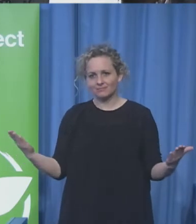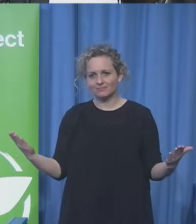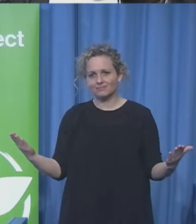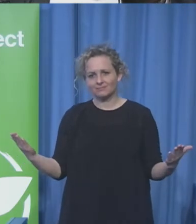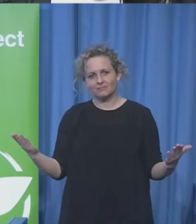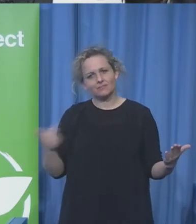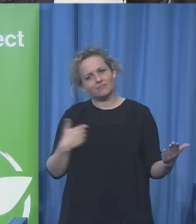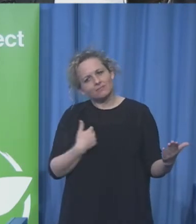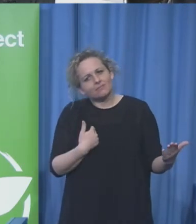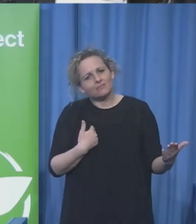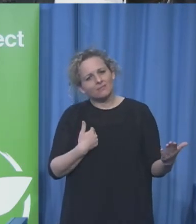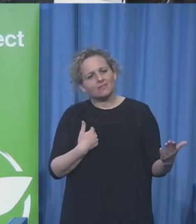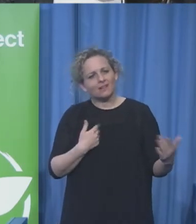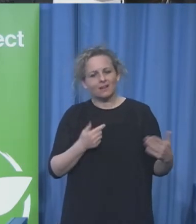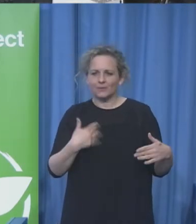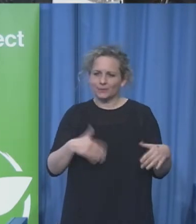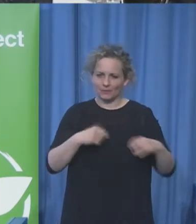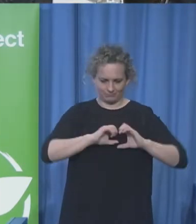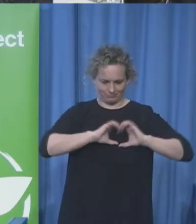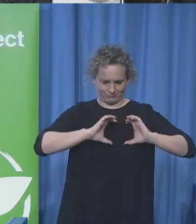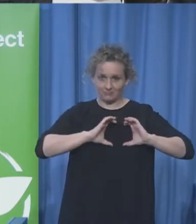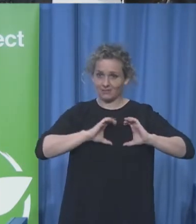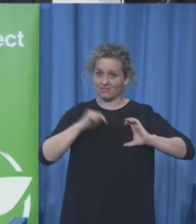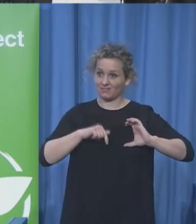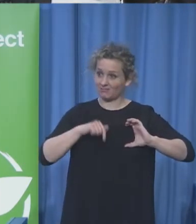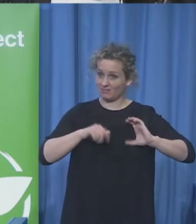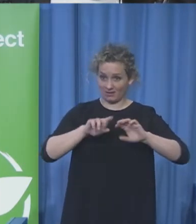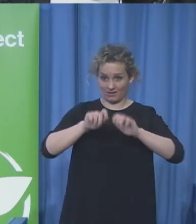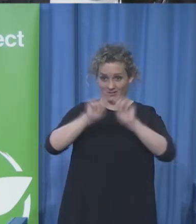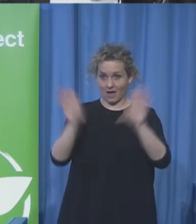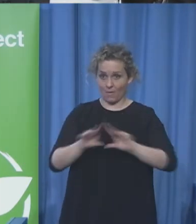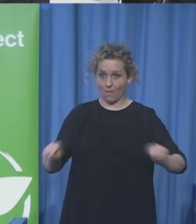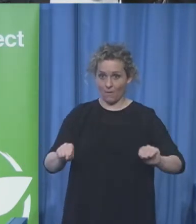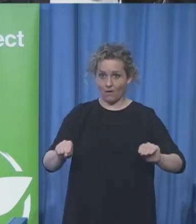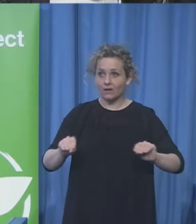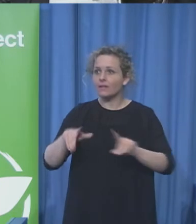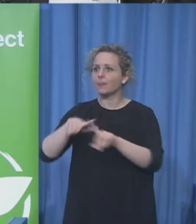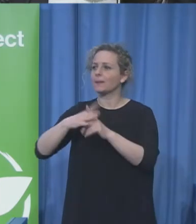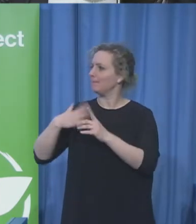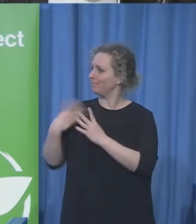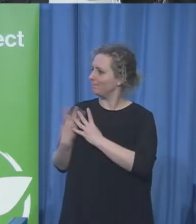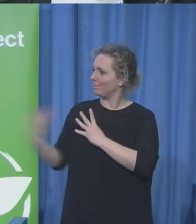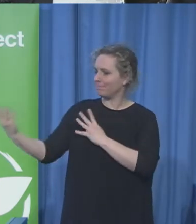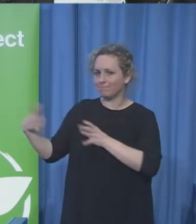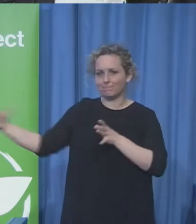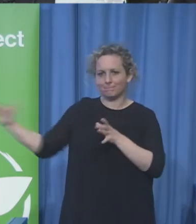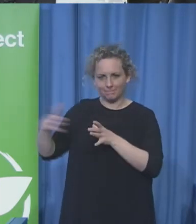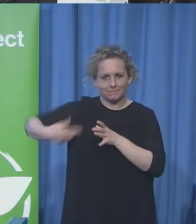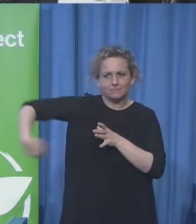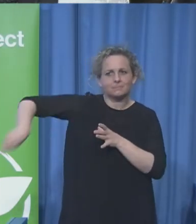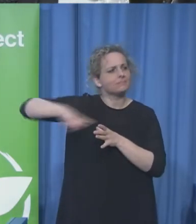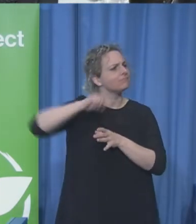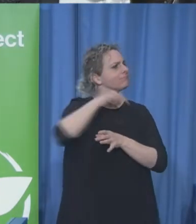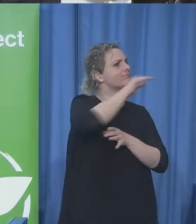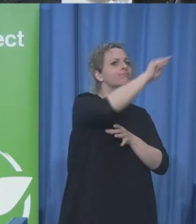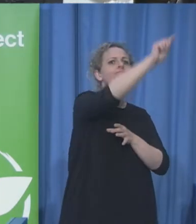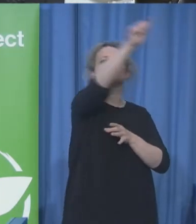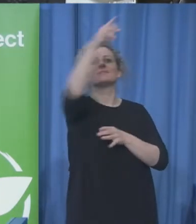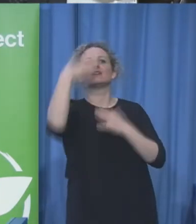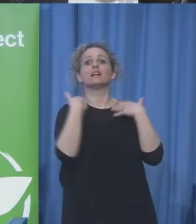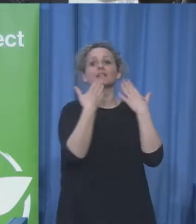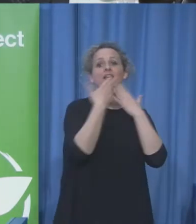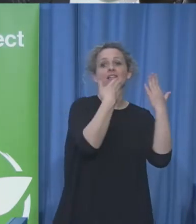the members of the Zero Project team and all who have helped them organize this year's